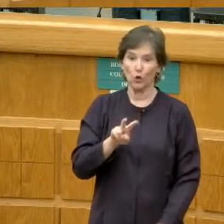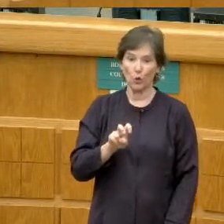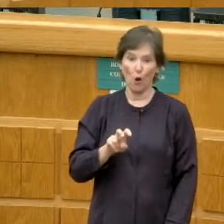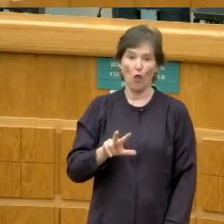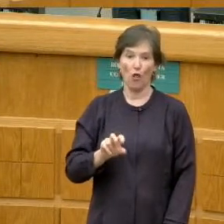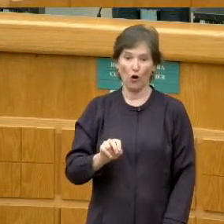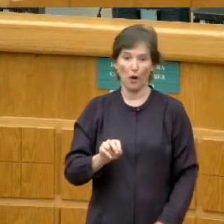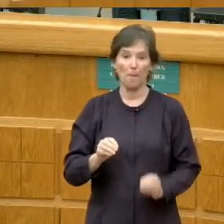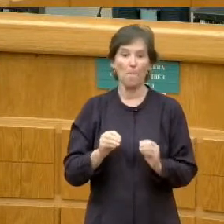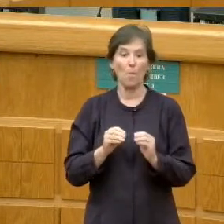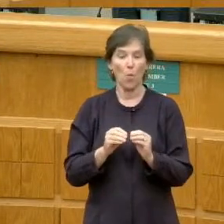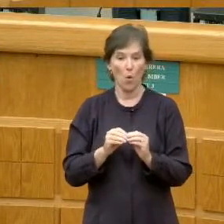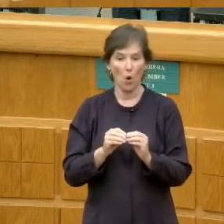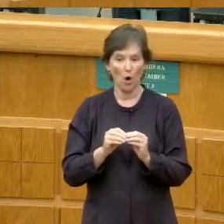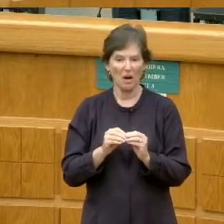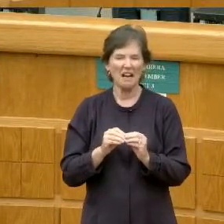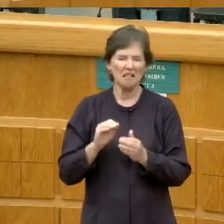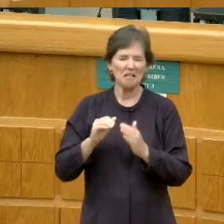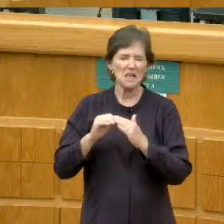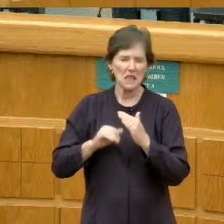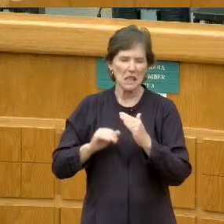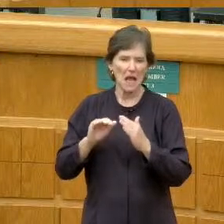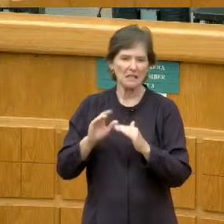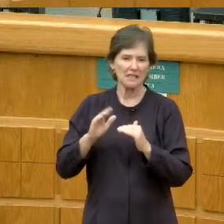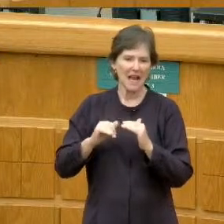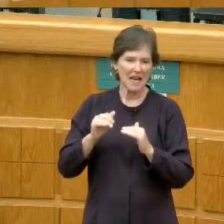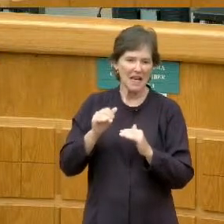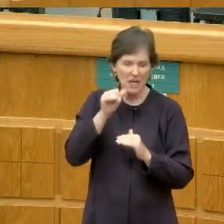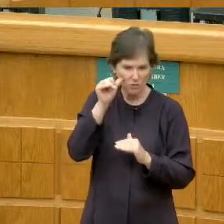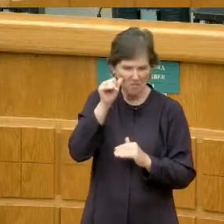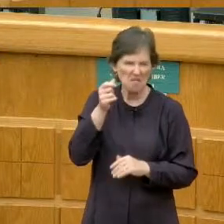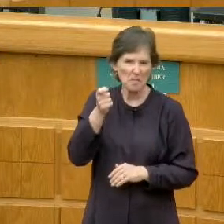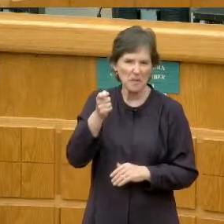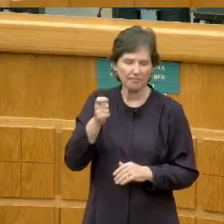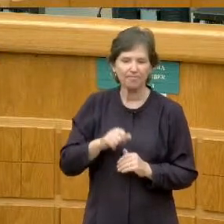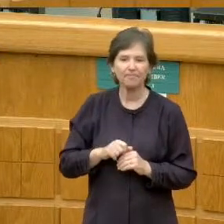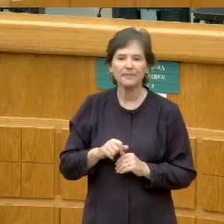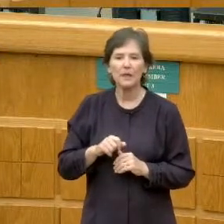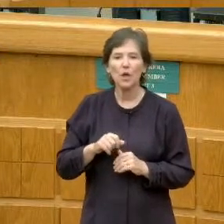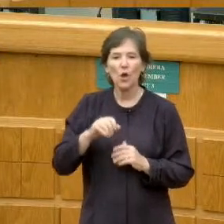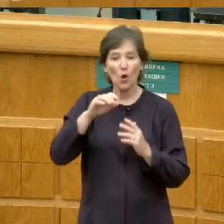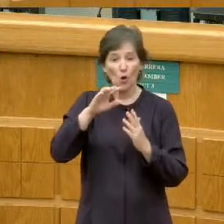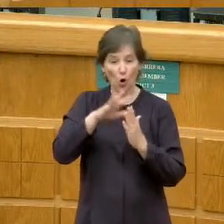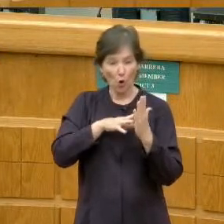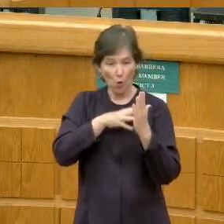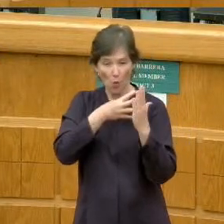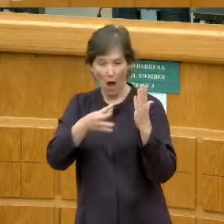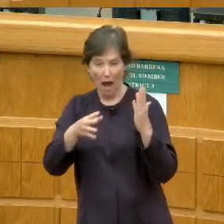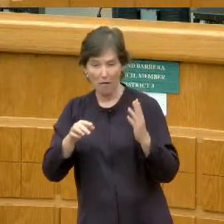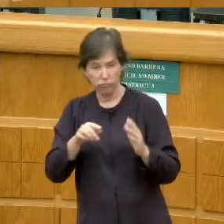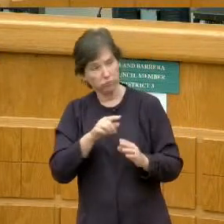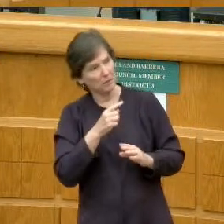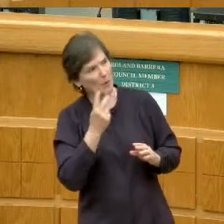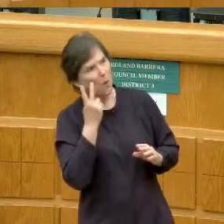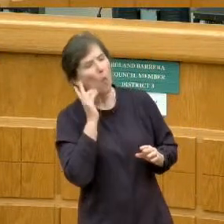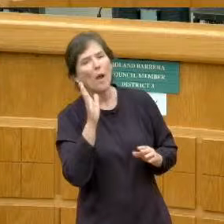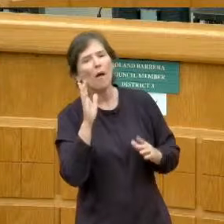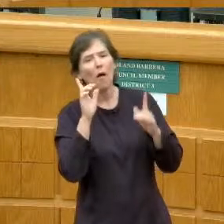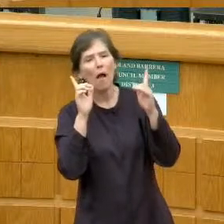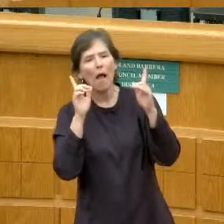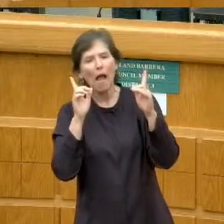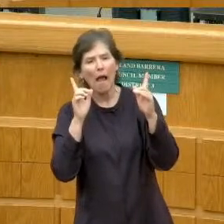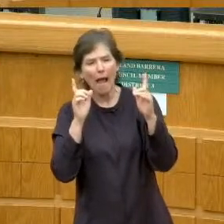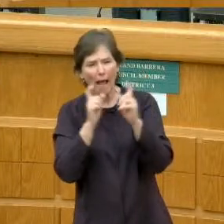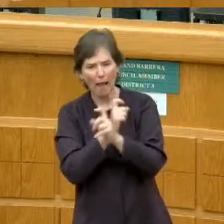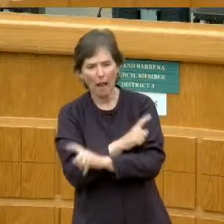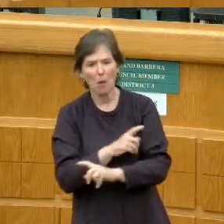less per day than yesterday. When you look at the graph, and we're going to analyze this a little bit more for tomorrow's presentation, but if you